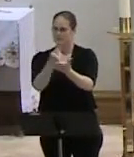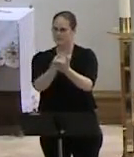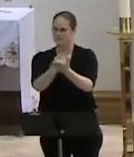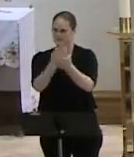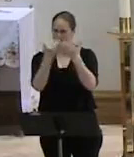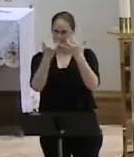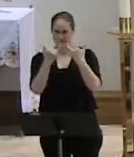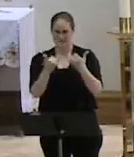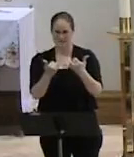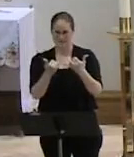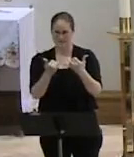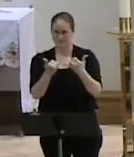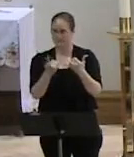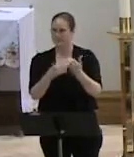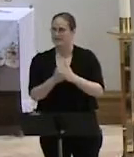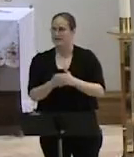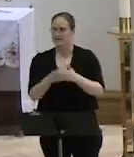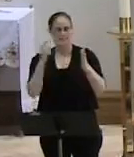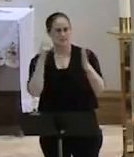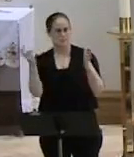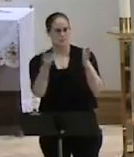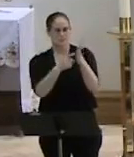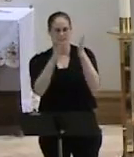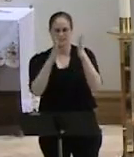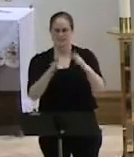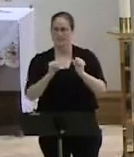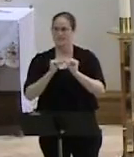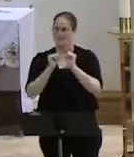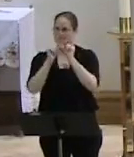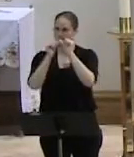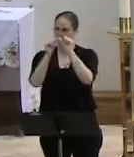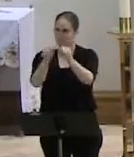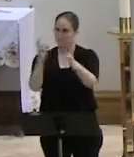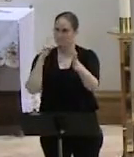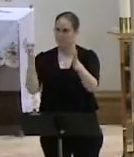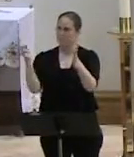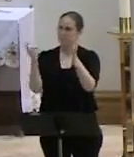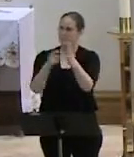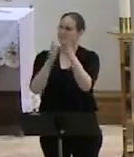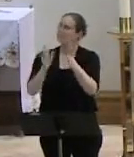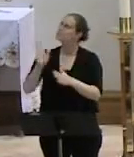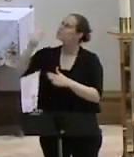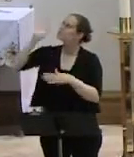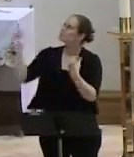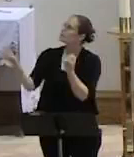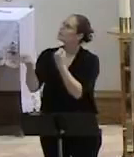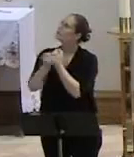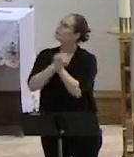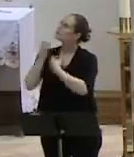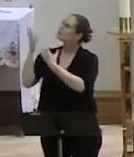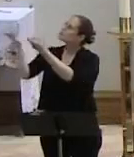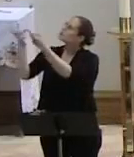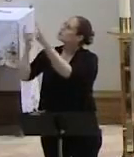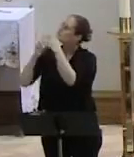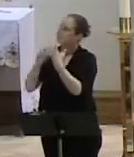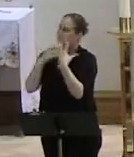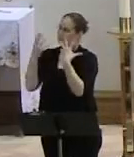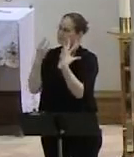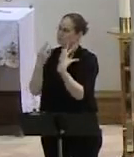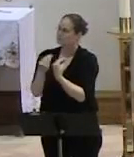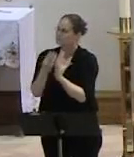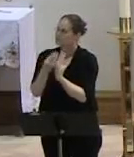today, as they have been witnesses and will continue to witness to your love, to your kindness, to your